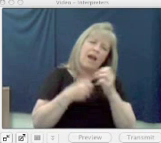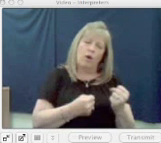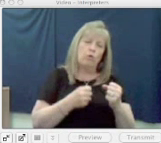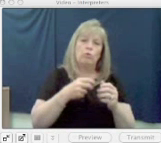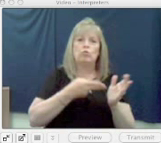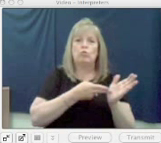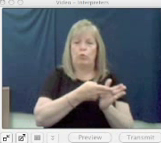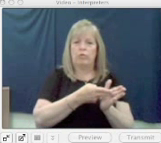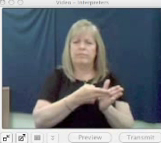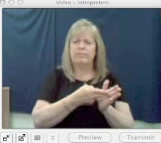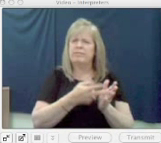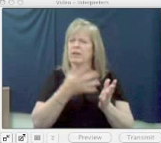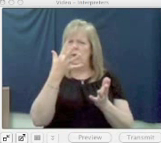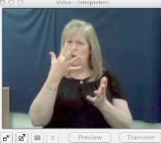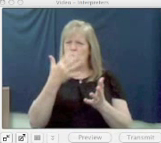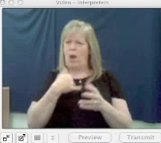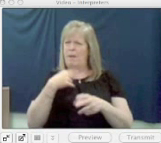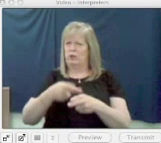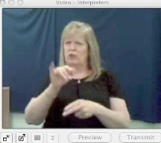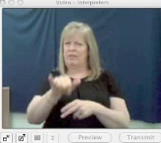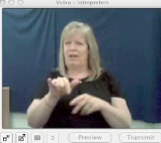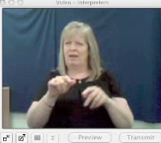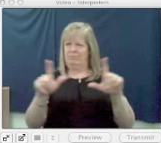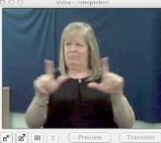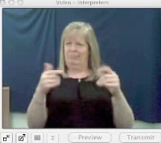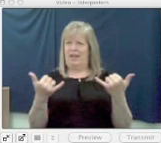Why do I bring this up now?